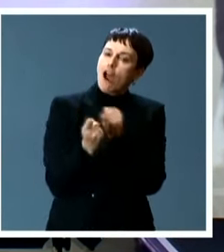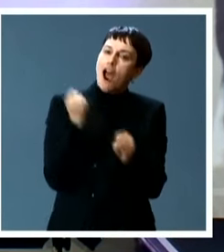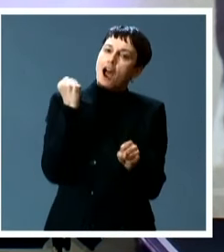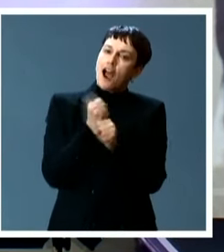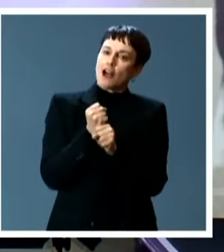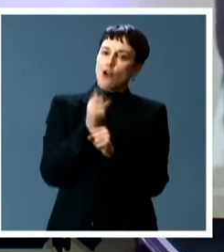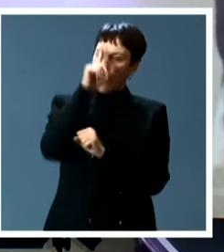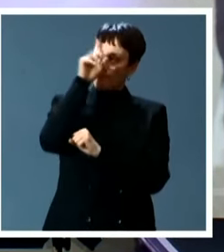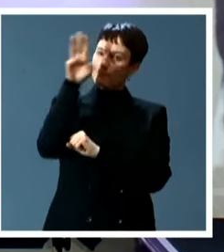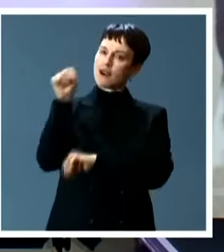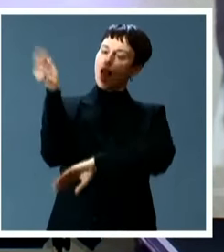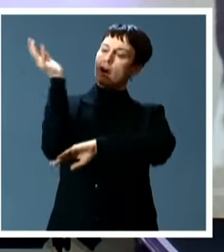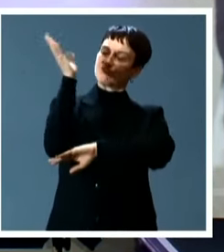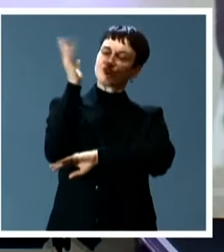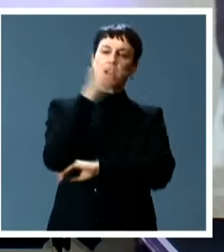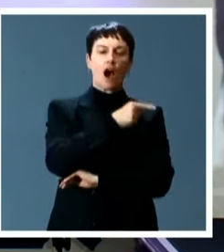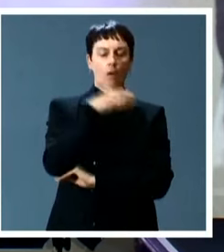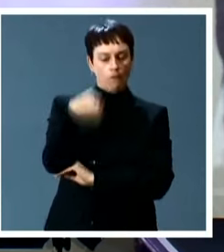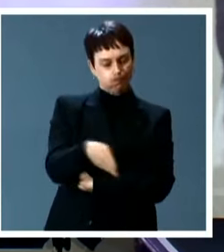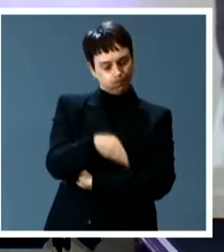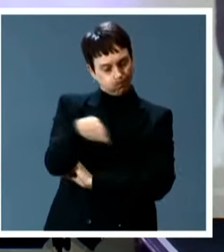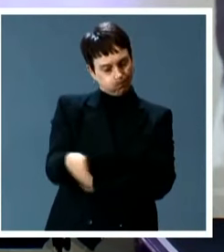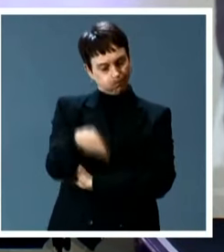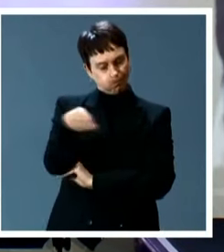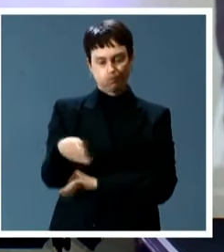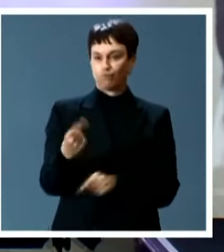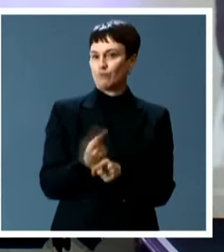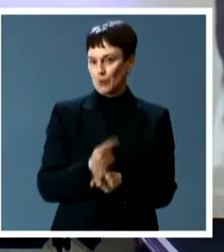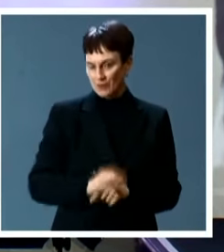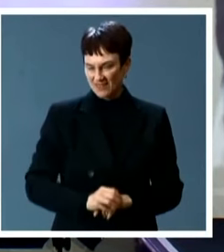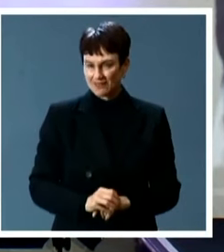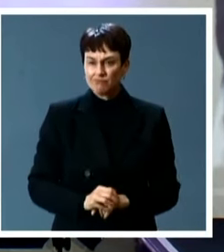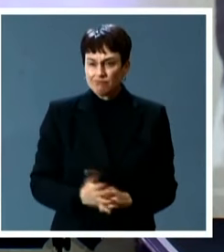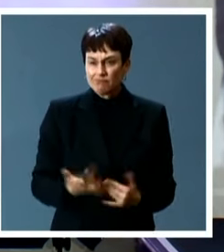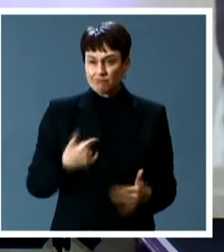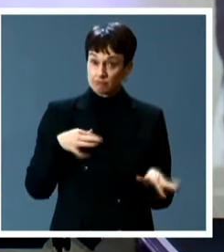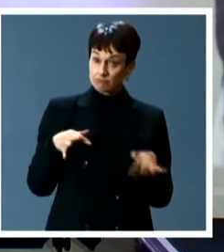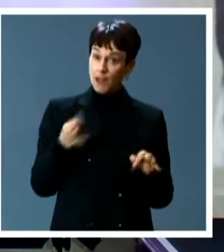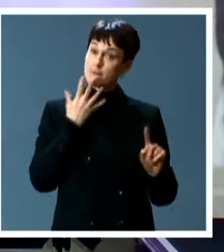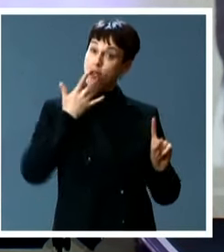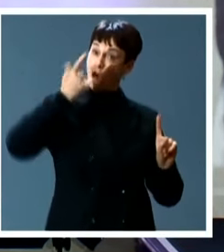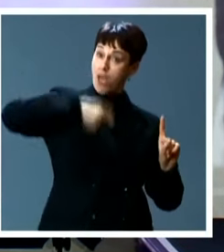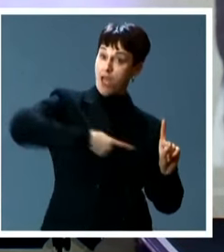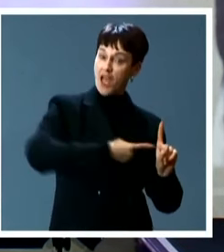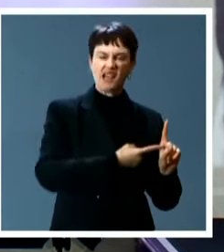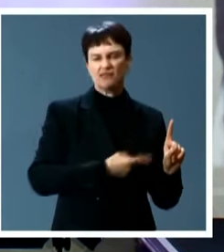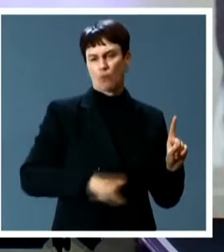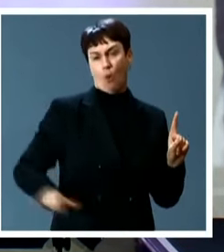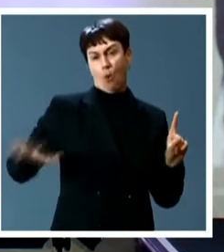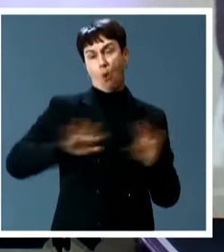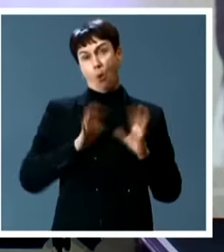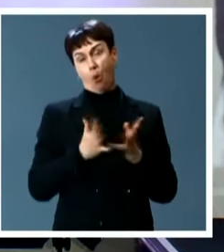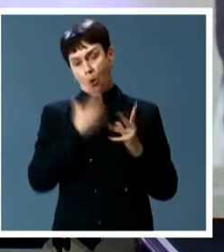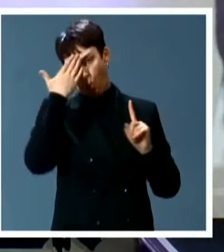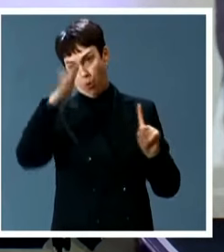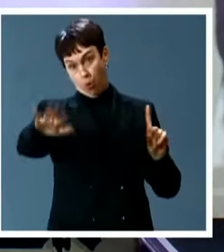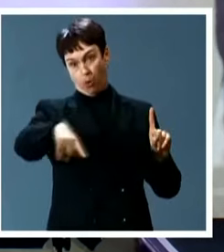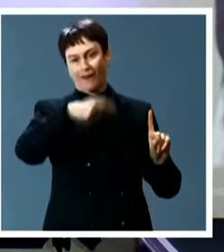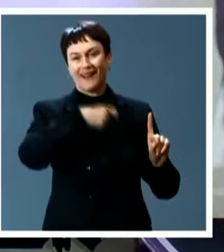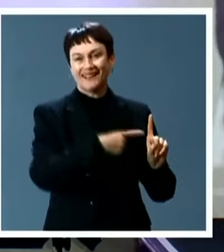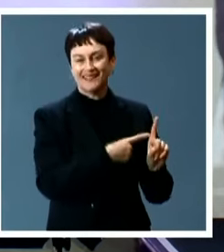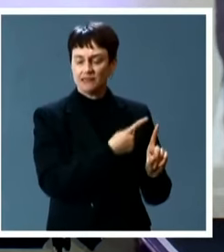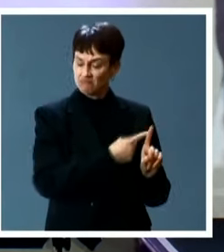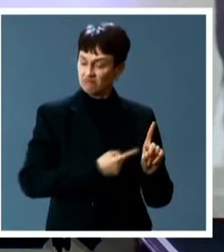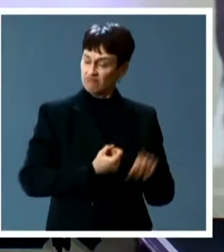its inception. She also needs little introduction to global audiences. She's a tireless